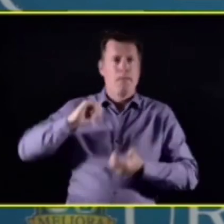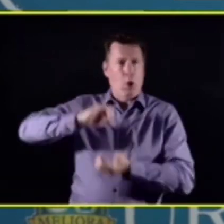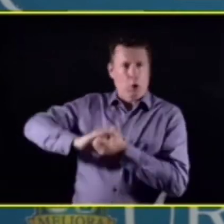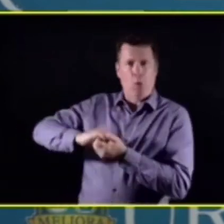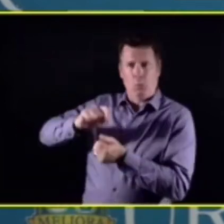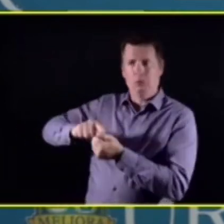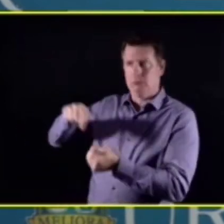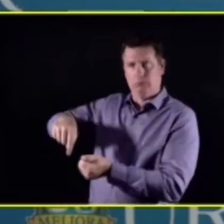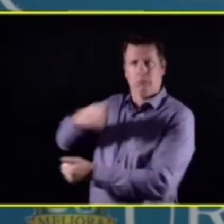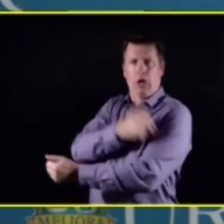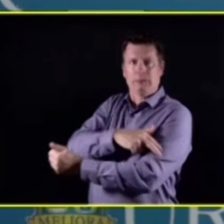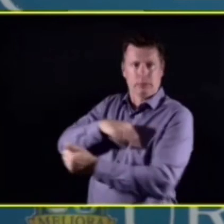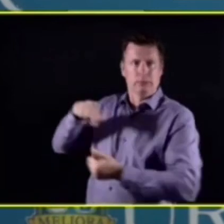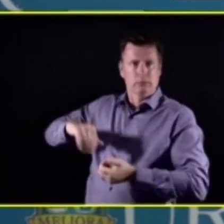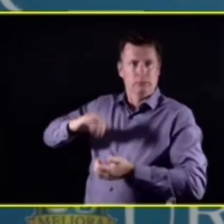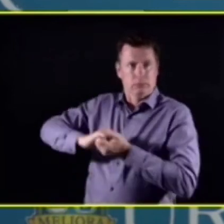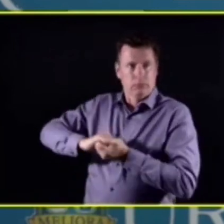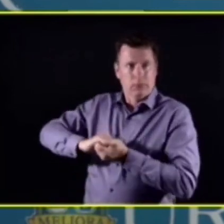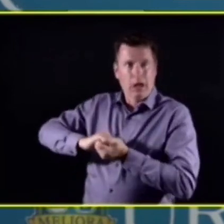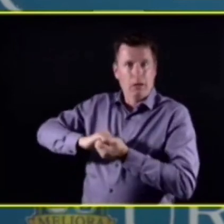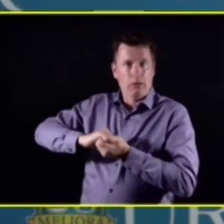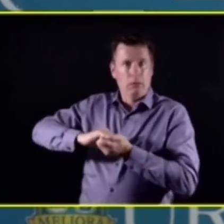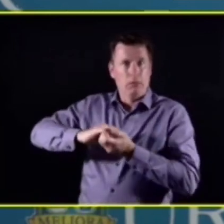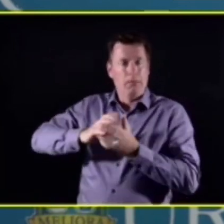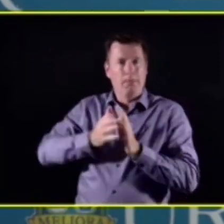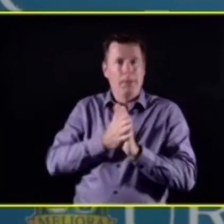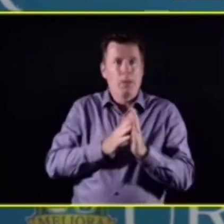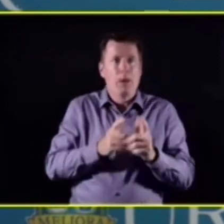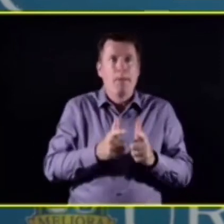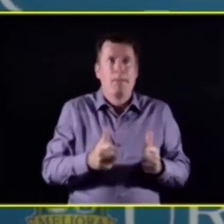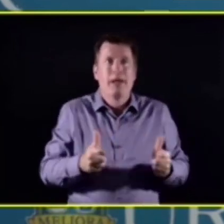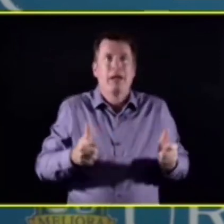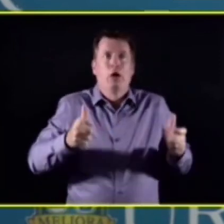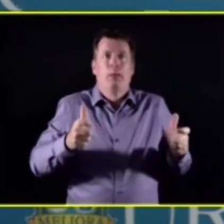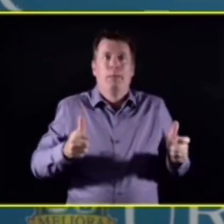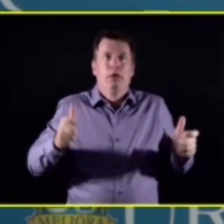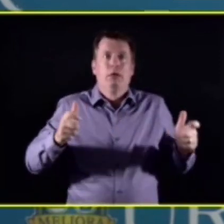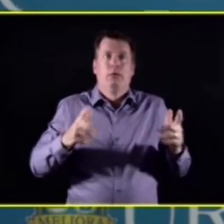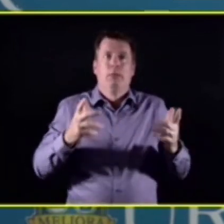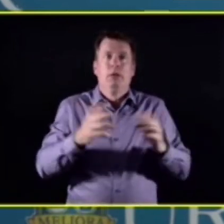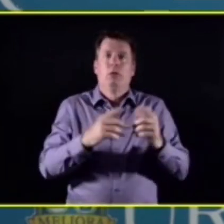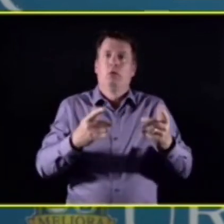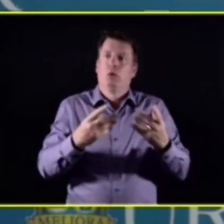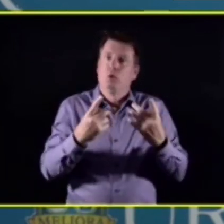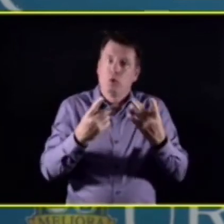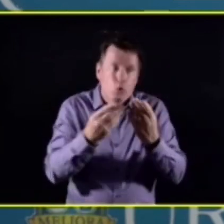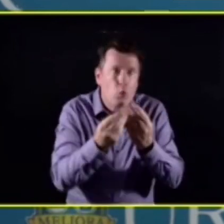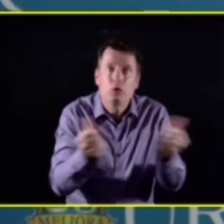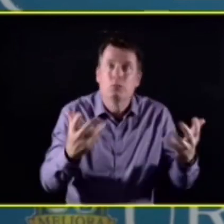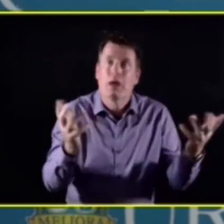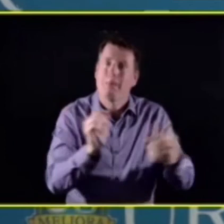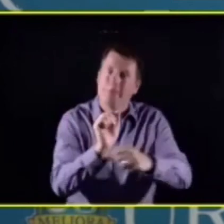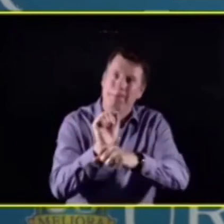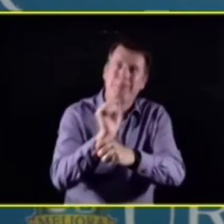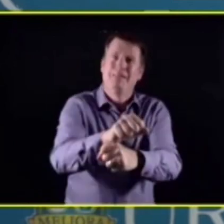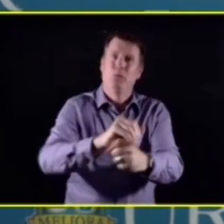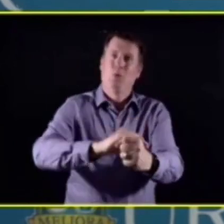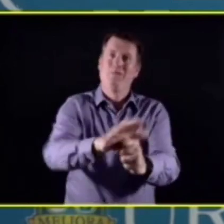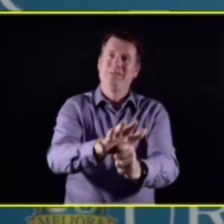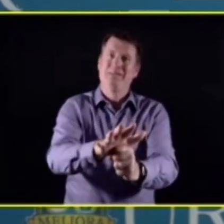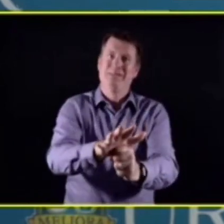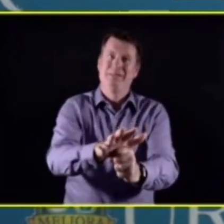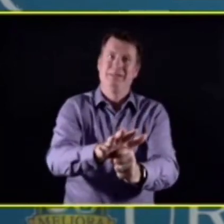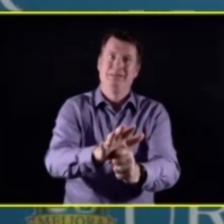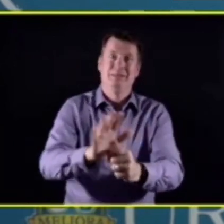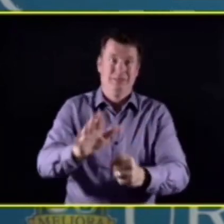the solution to this community crisis. And oftentimes home care are kind of behind the scenes and unsung heroes,